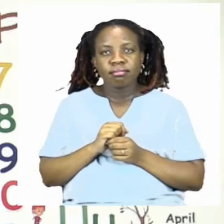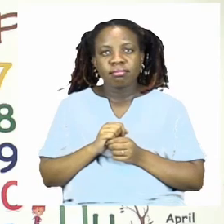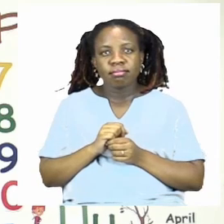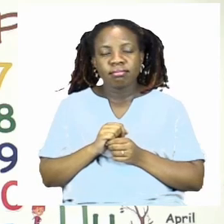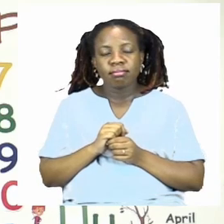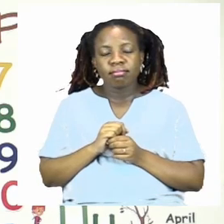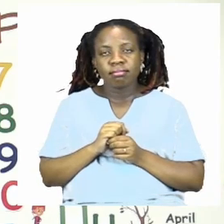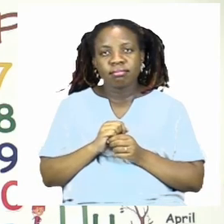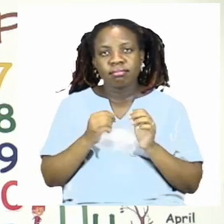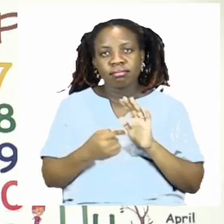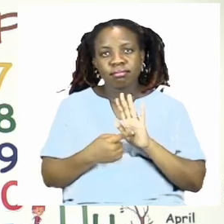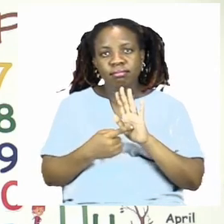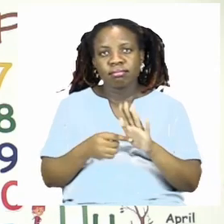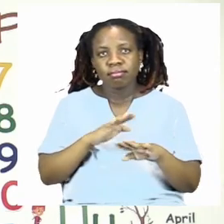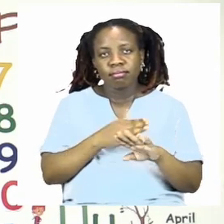number is